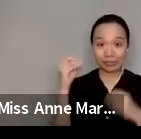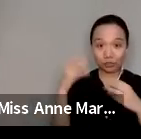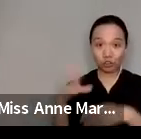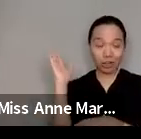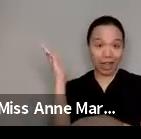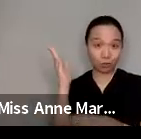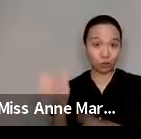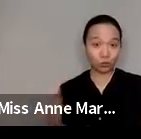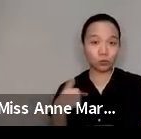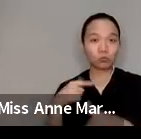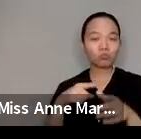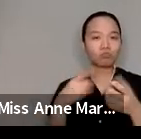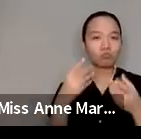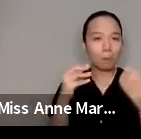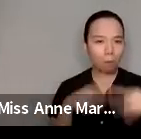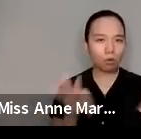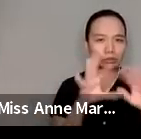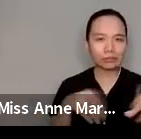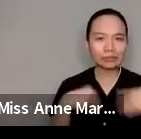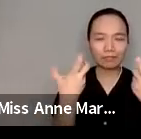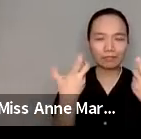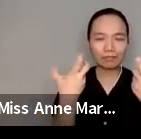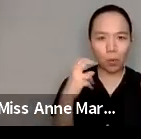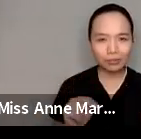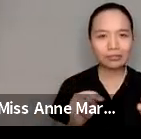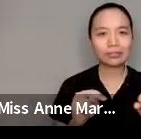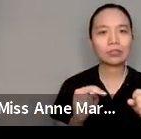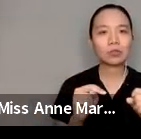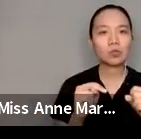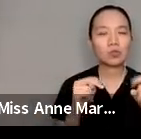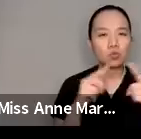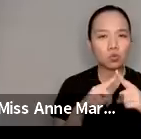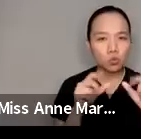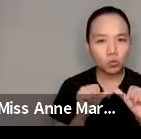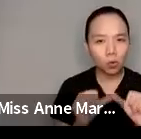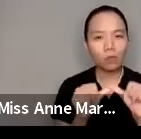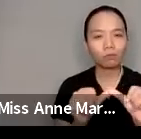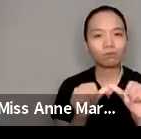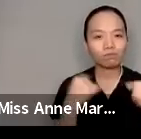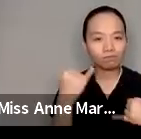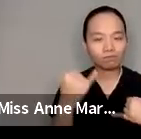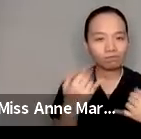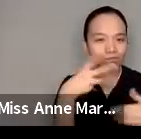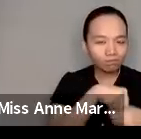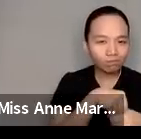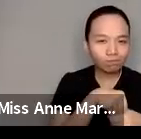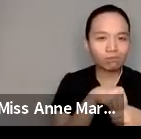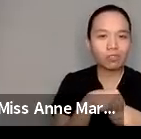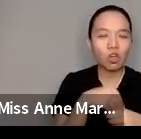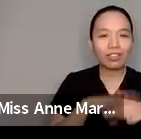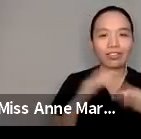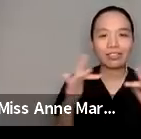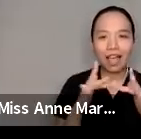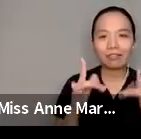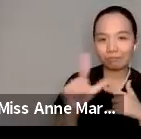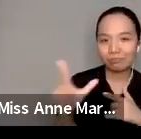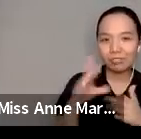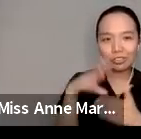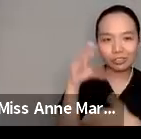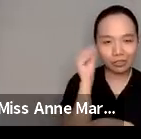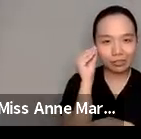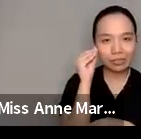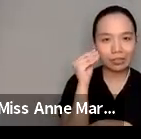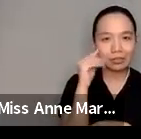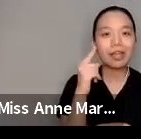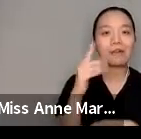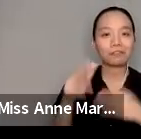strengthen them so that they can remain enthusiastic to join online learning in difficult times like today. I think that's all from